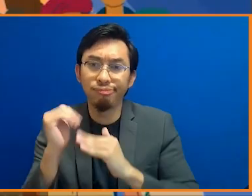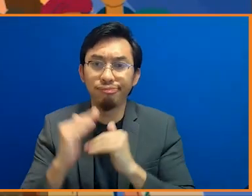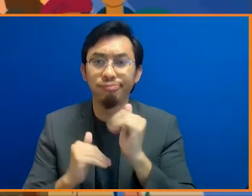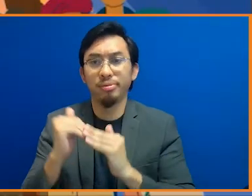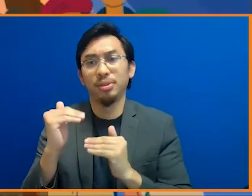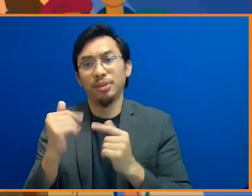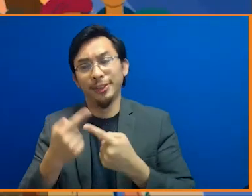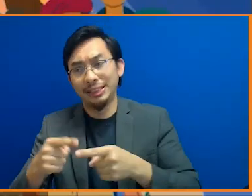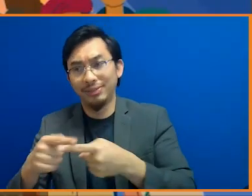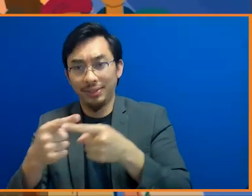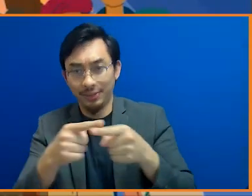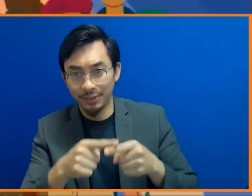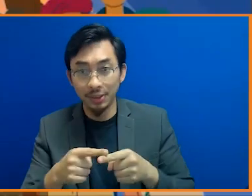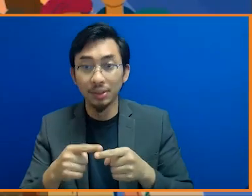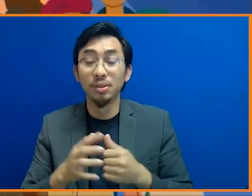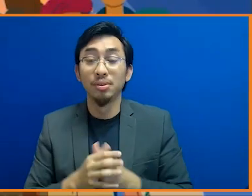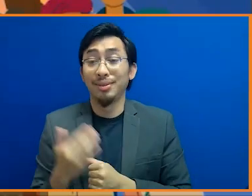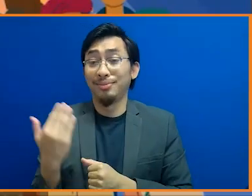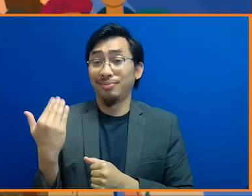better.